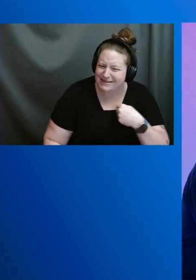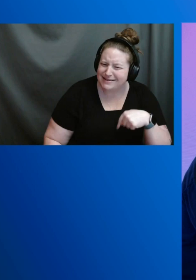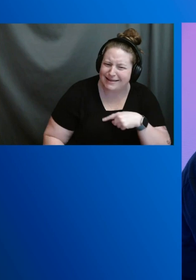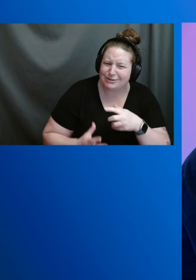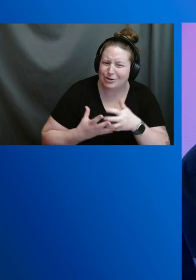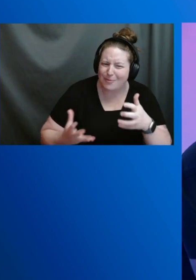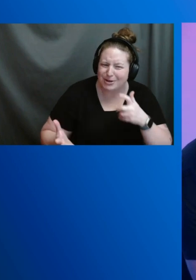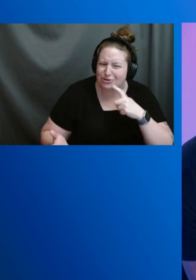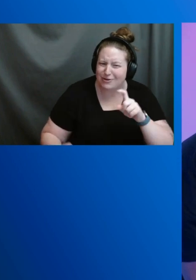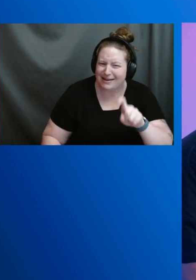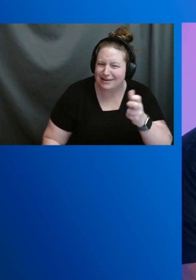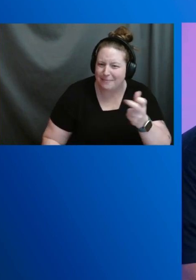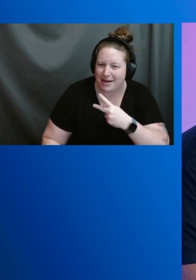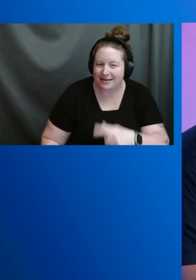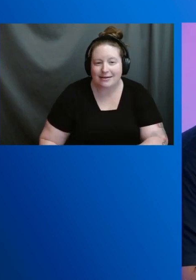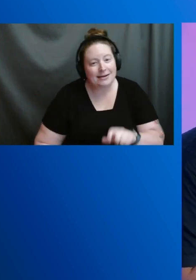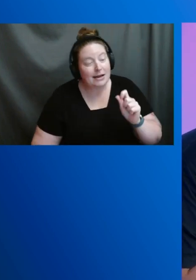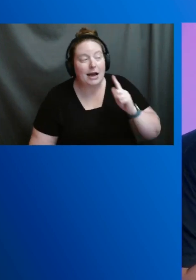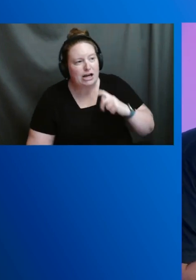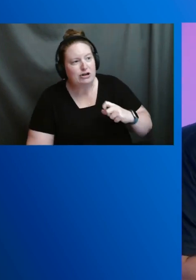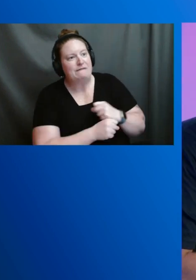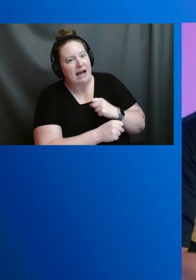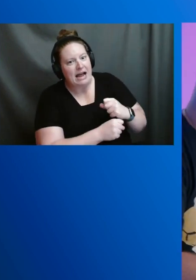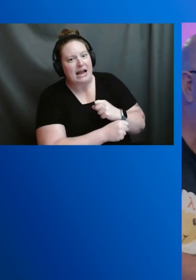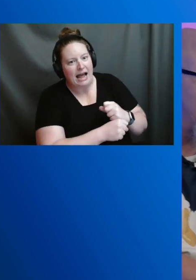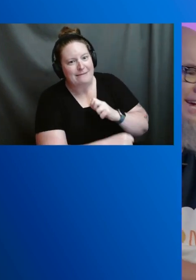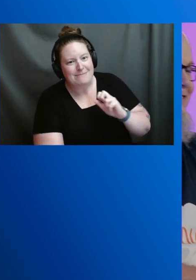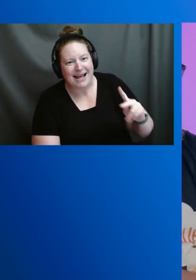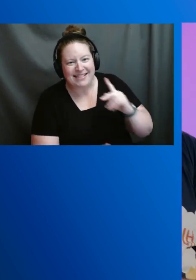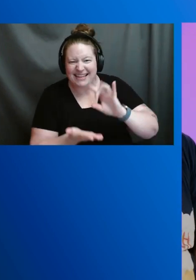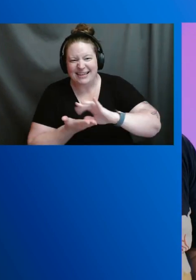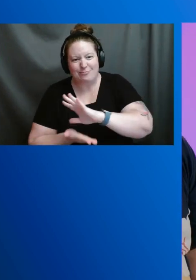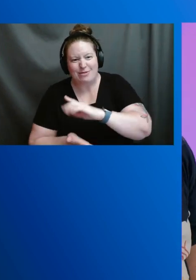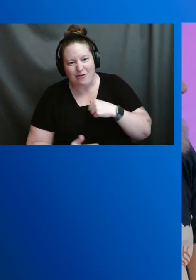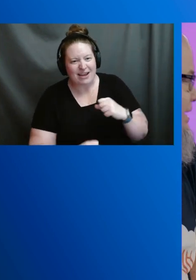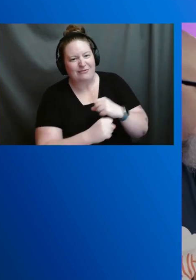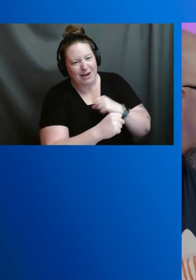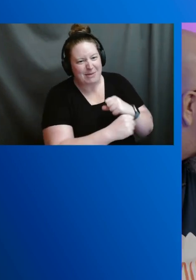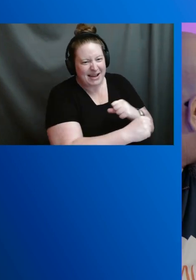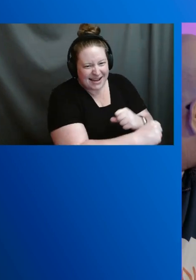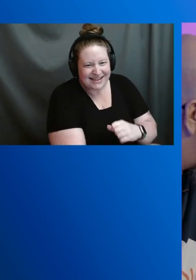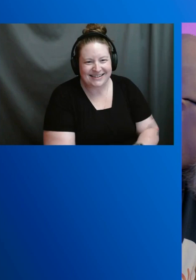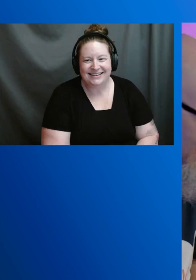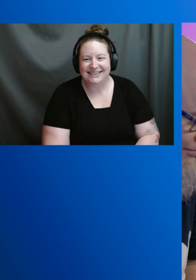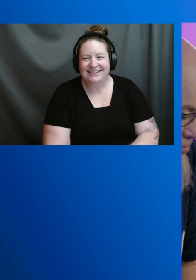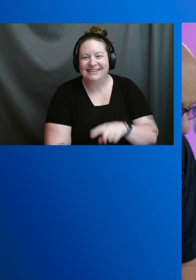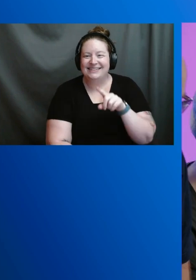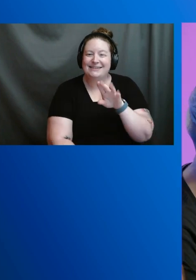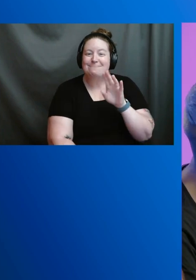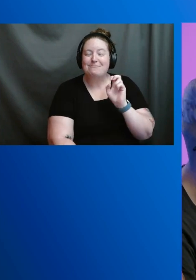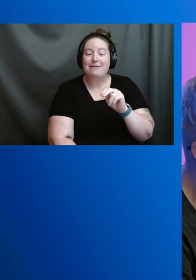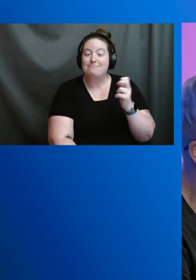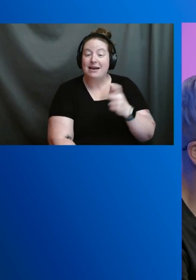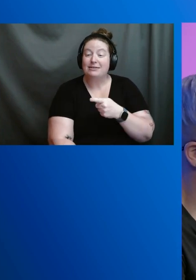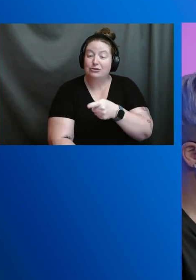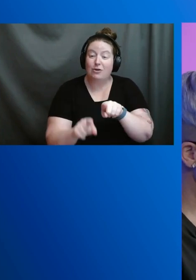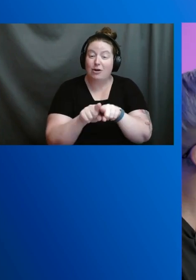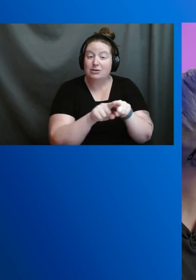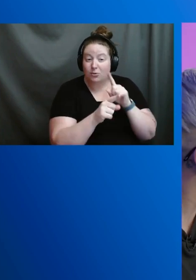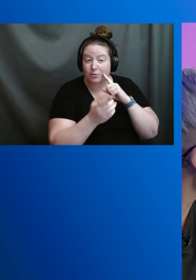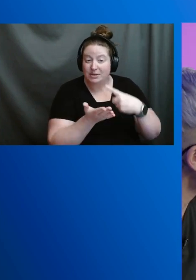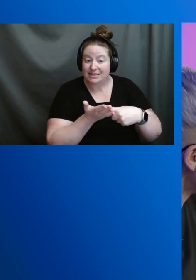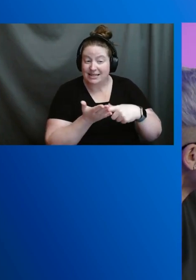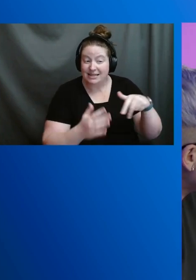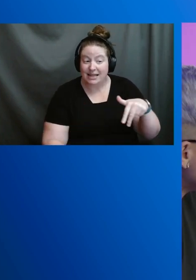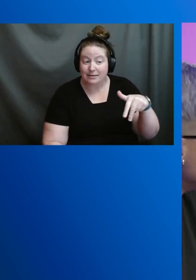was fighting my way back. Yep. Tried I to like keep me out. Ben Smith back to won't the be table. able to. You cannot stop a Ben Smith. Perfect. And you're also going to be talking to us about Lambda. Yeah, it and